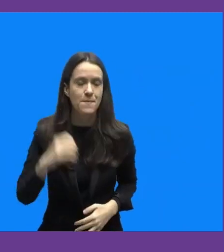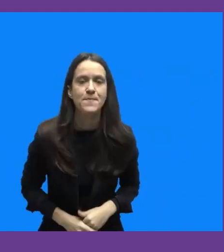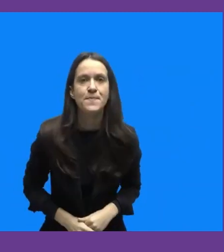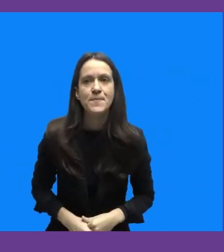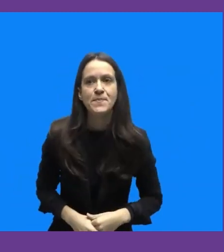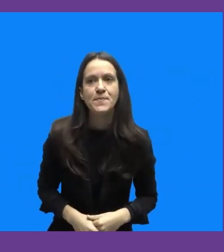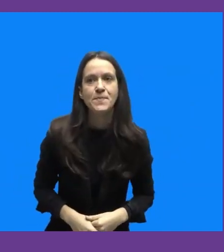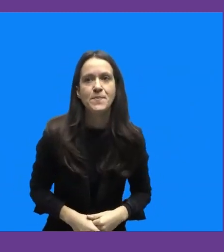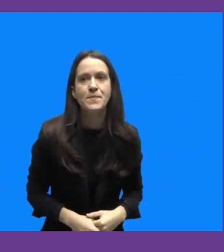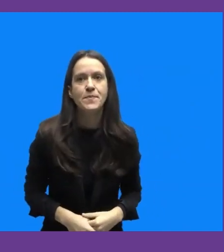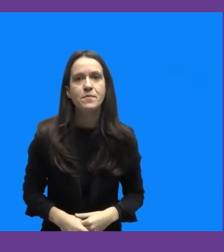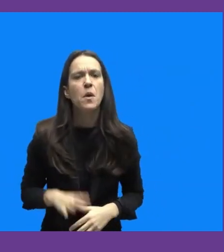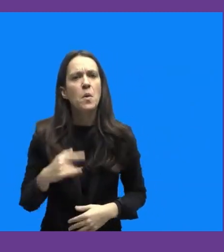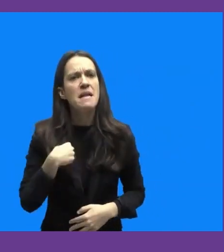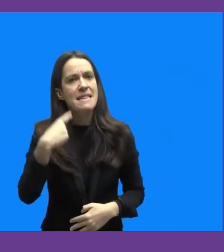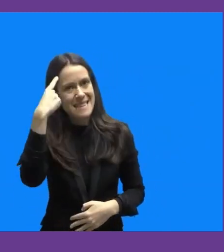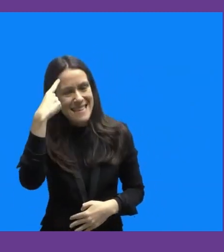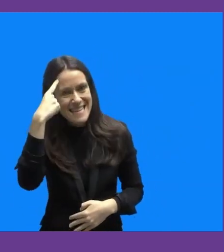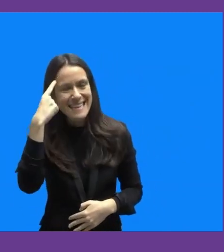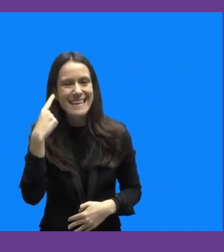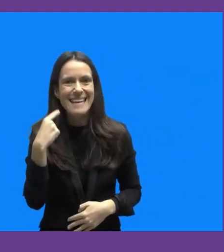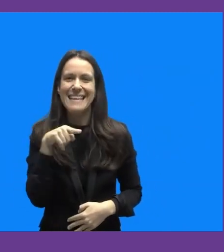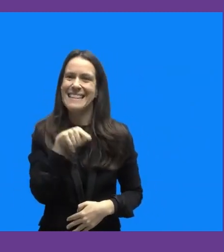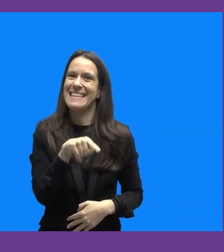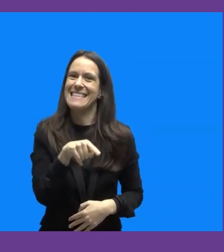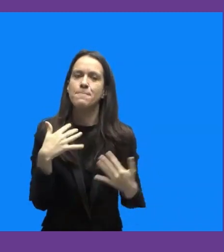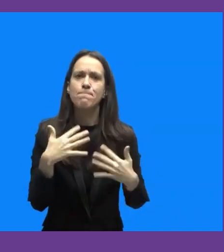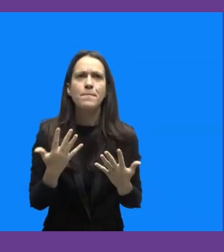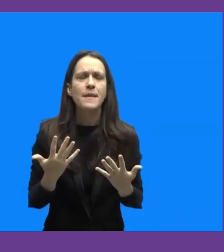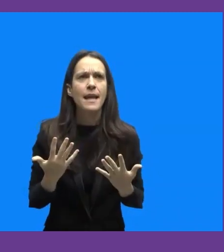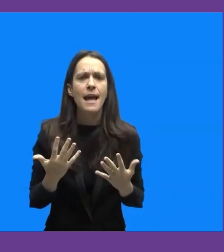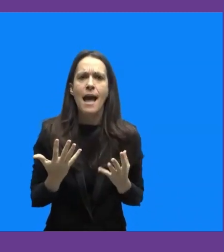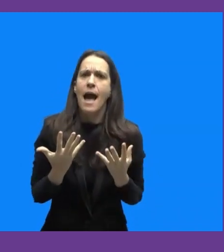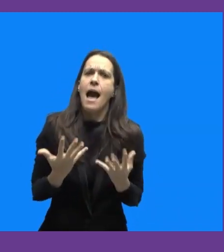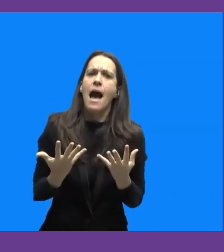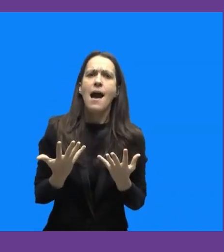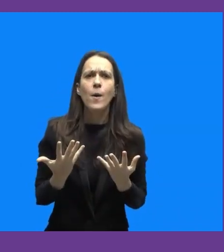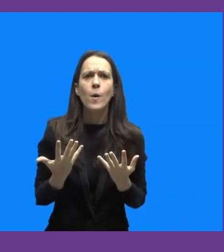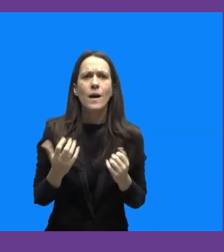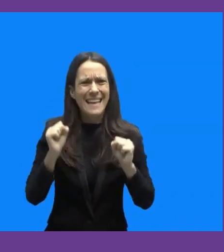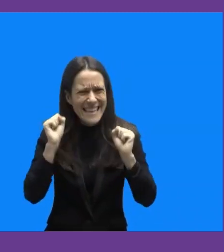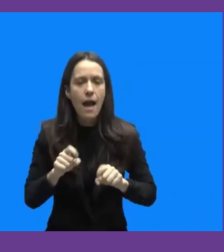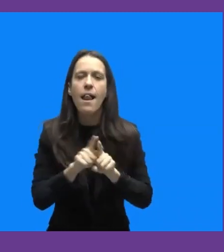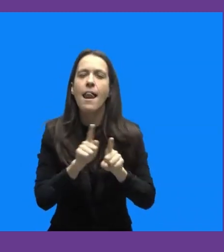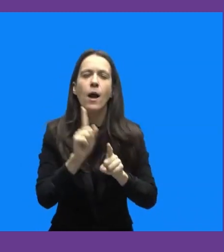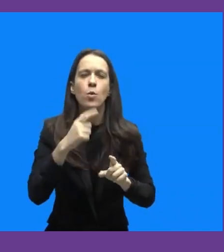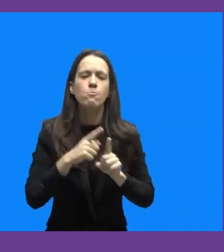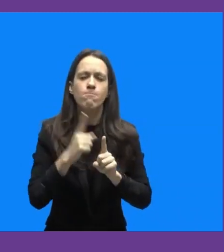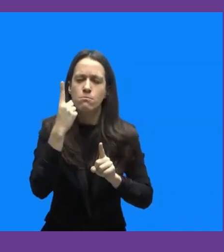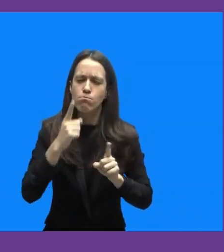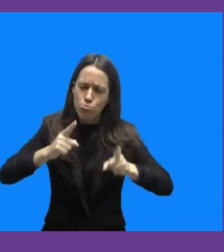trying to realize what could be absolutely necessary,